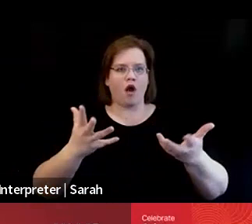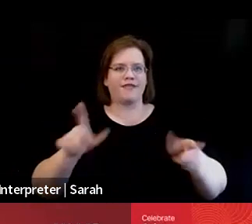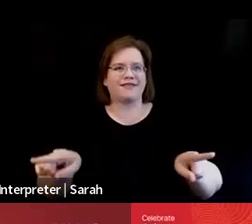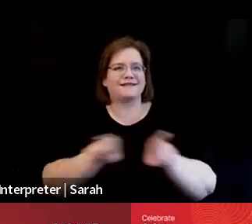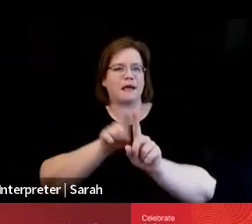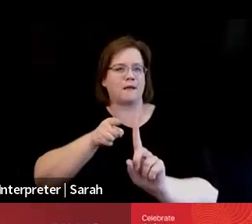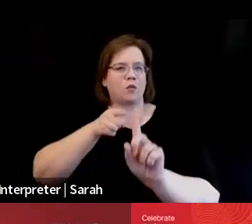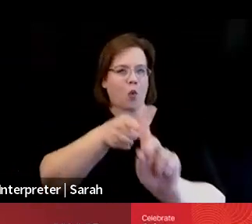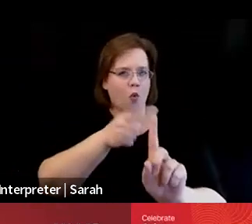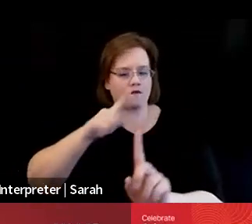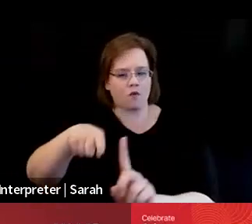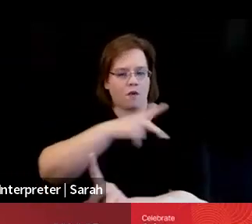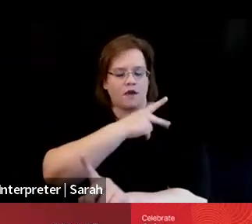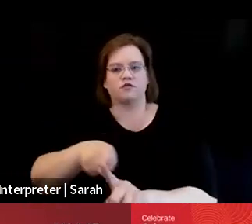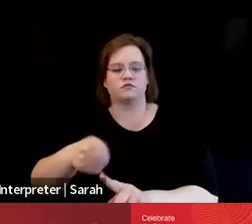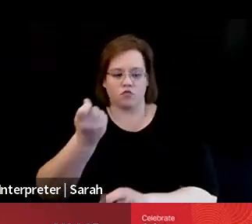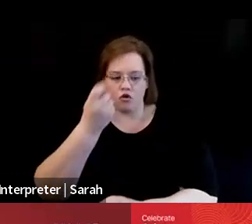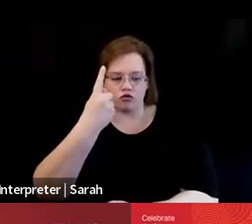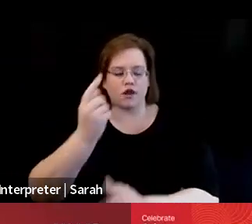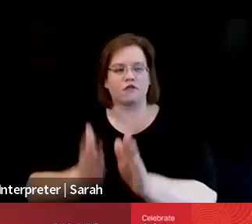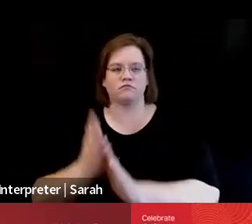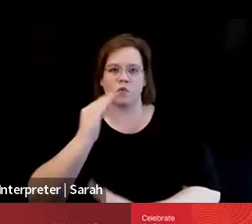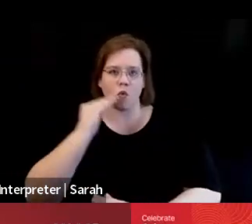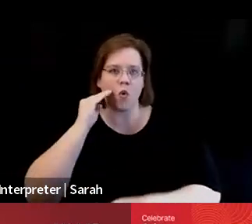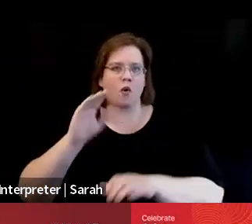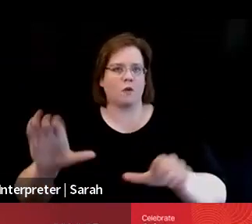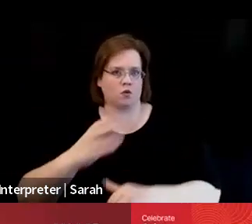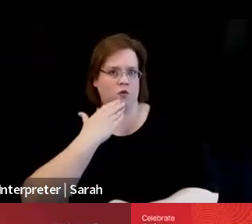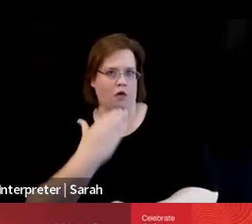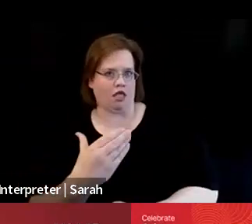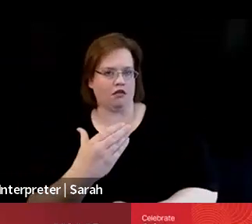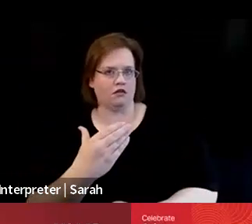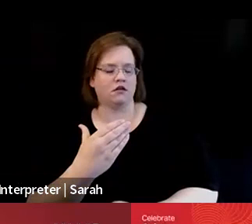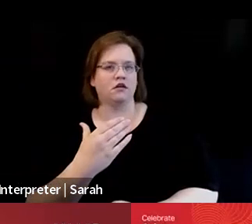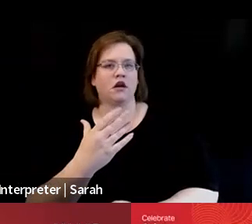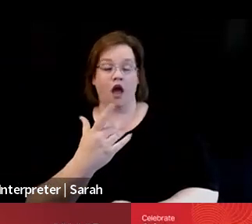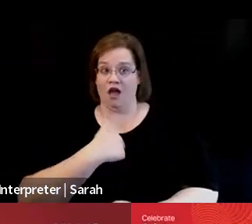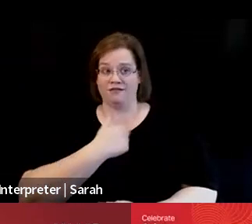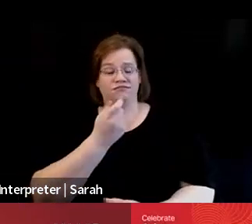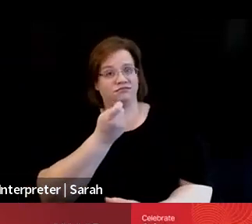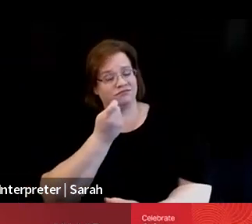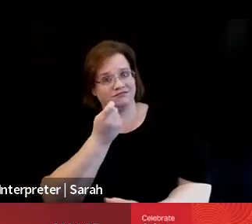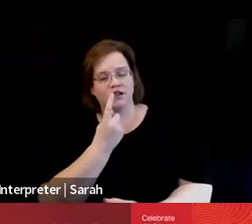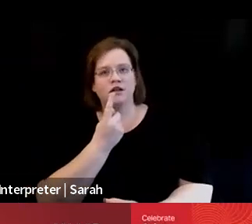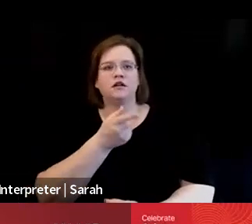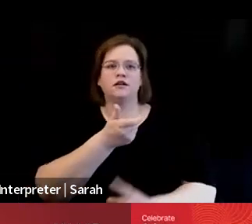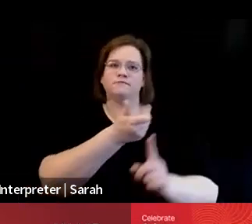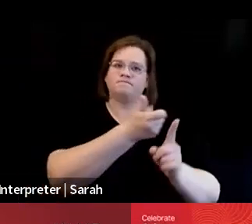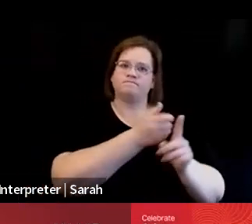right? Which is for them to understand and to go home and to do well. And so I can appreciate that as an